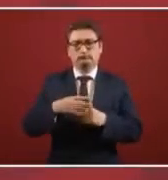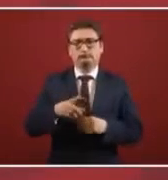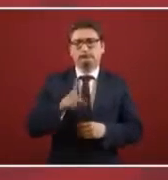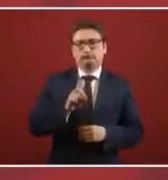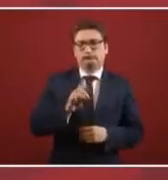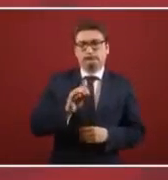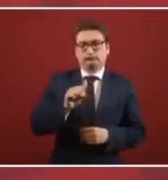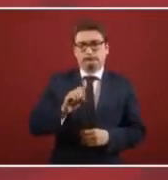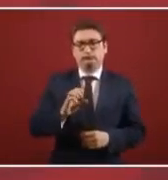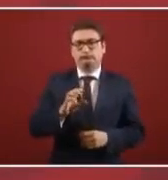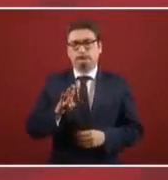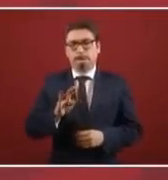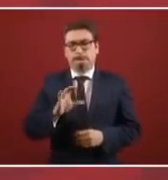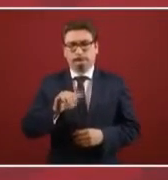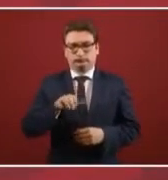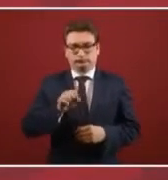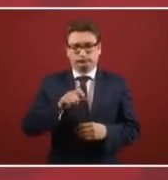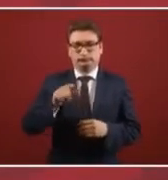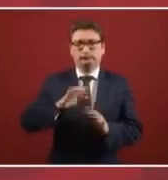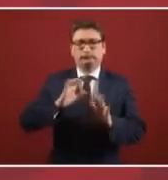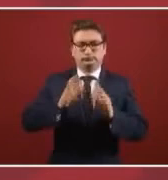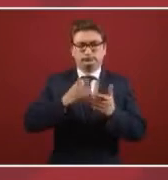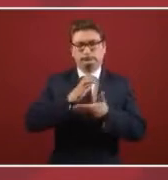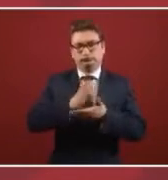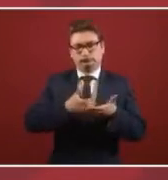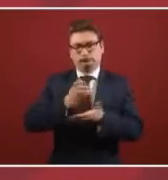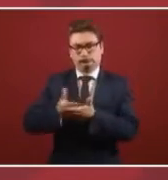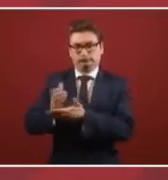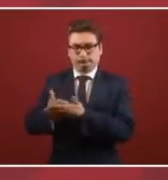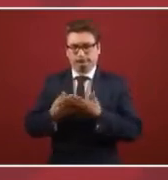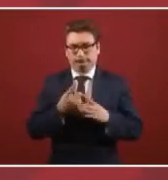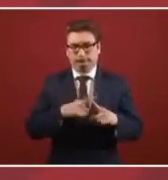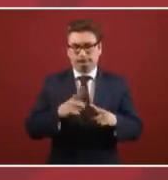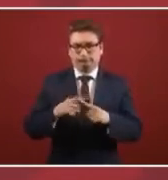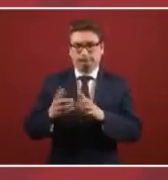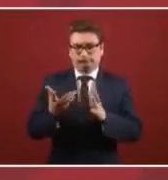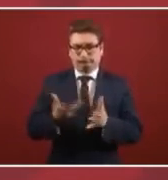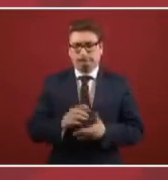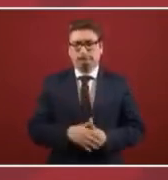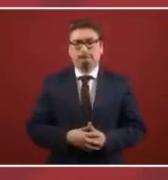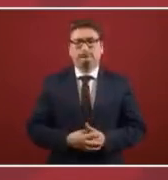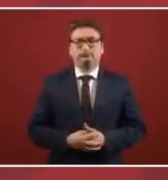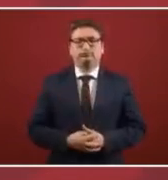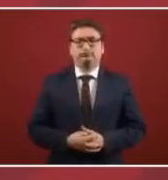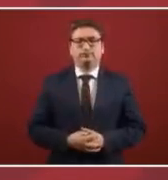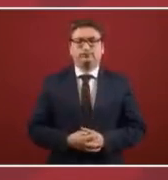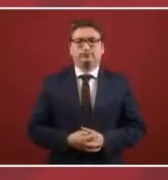llevaron a cabo there have been las taking contrataciones, contracting has been taking place. ya